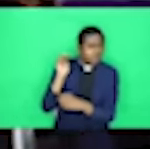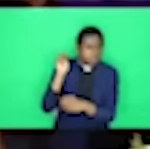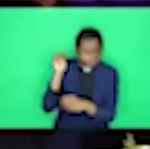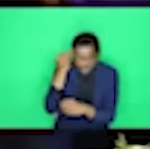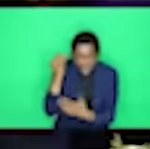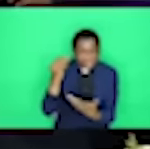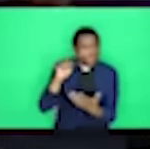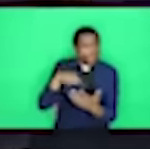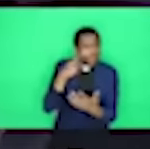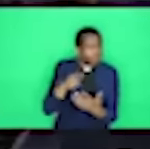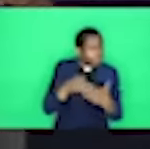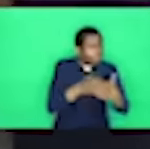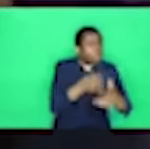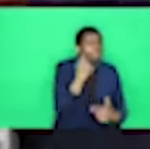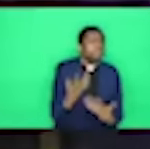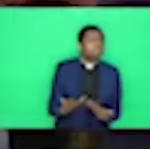wrong.